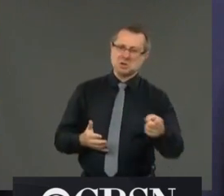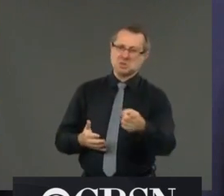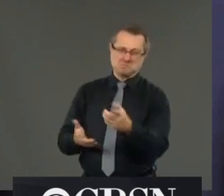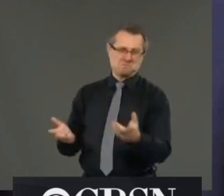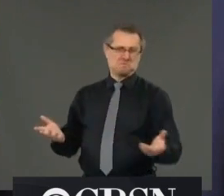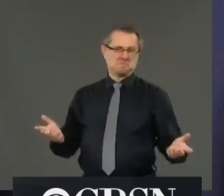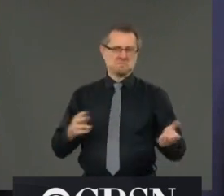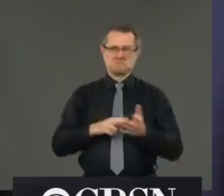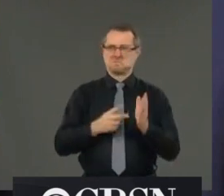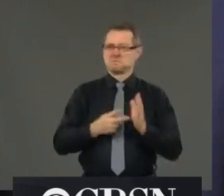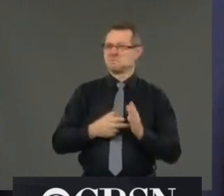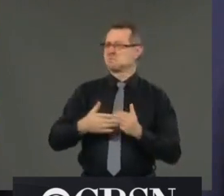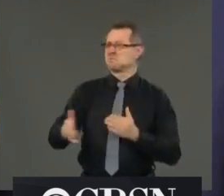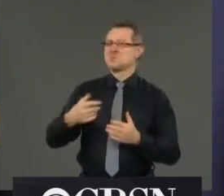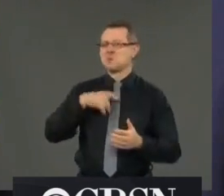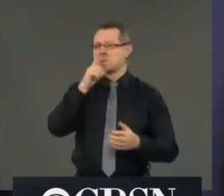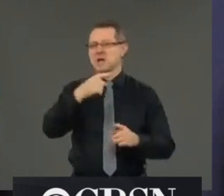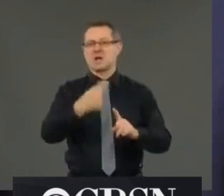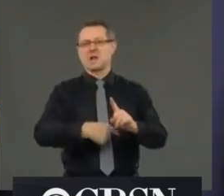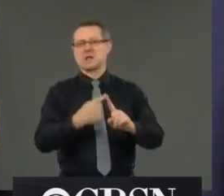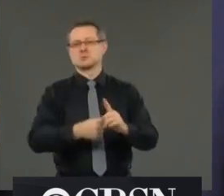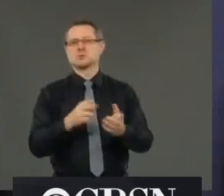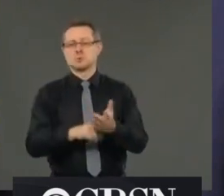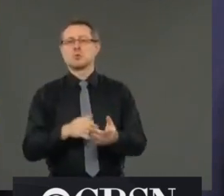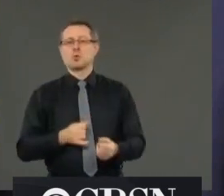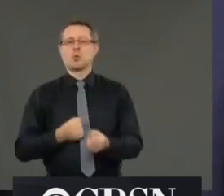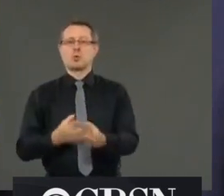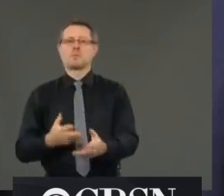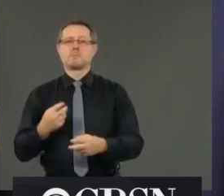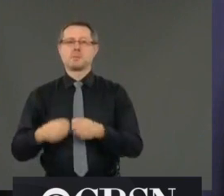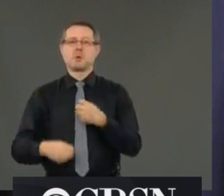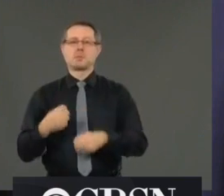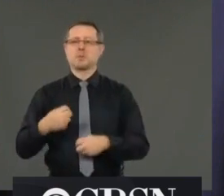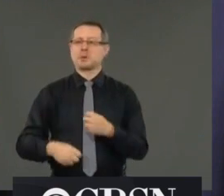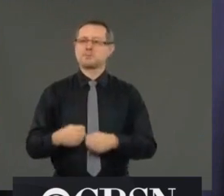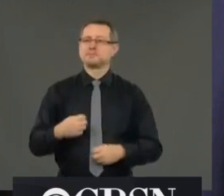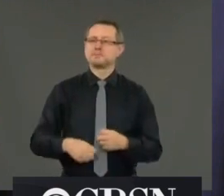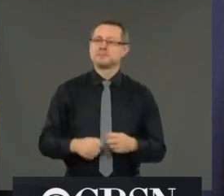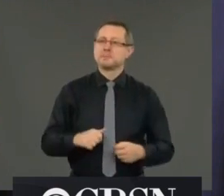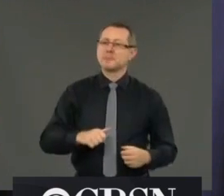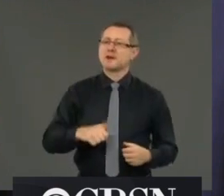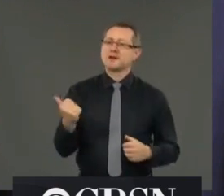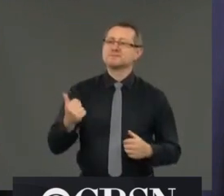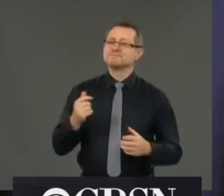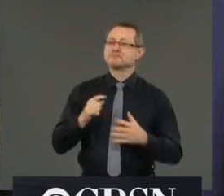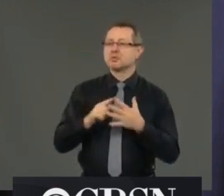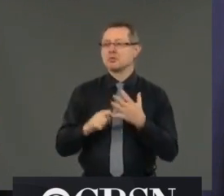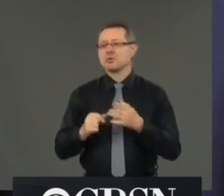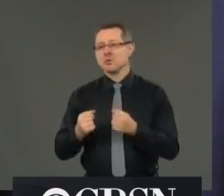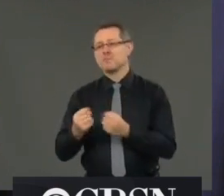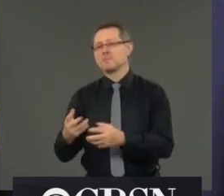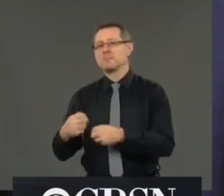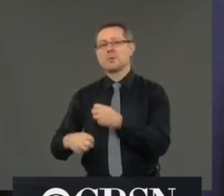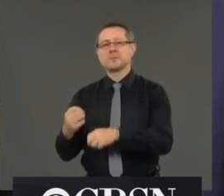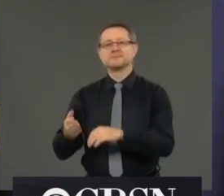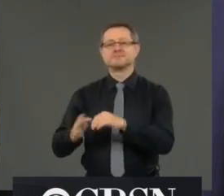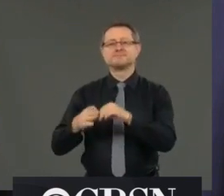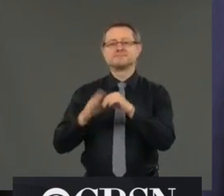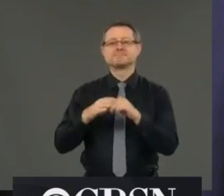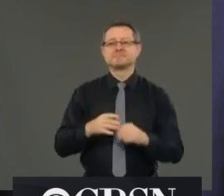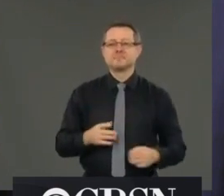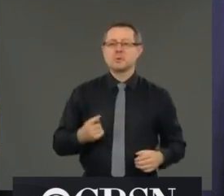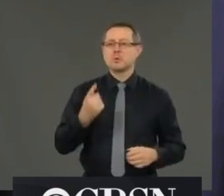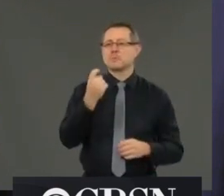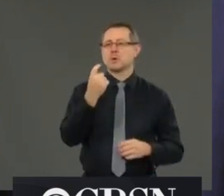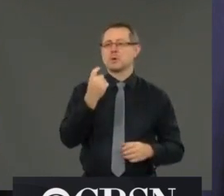That could be a problem. And the other factors, I think, are aggravating factors. Also, one more